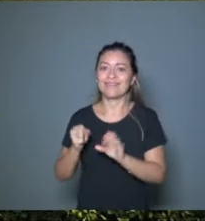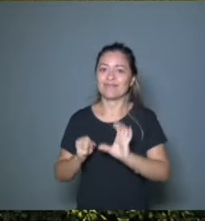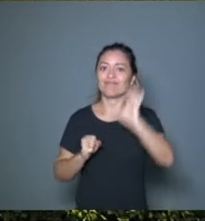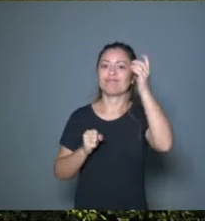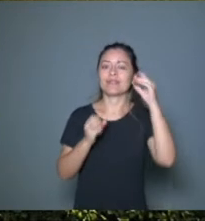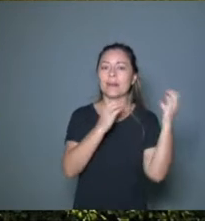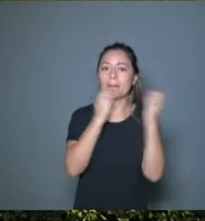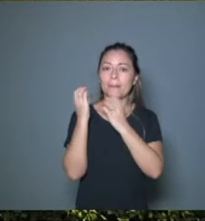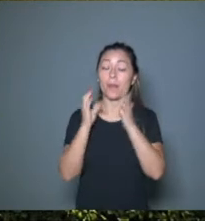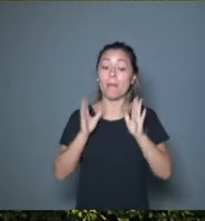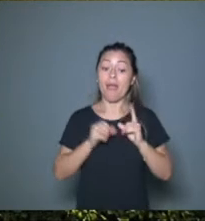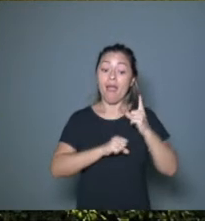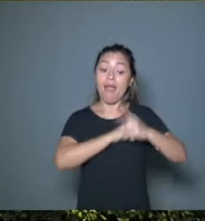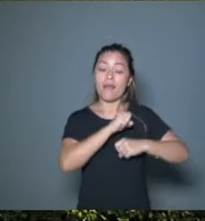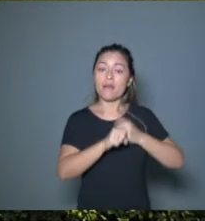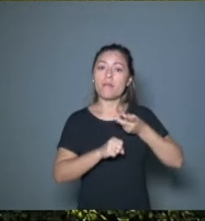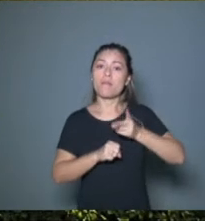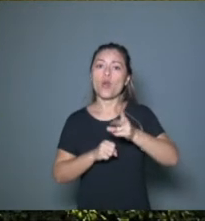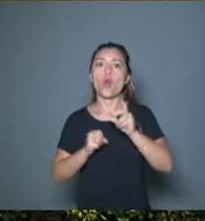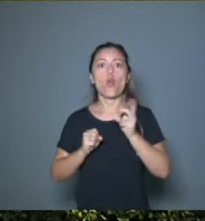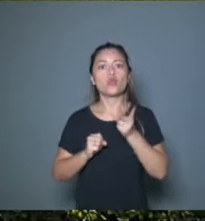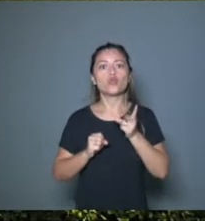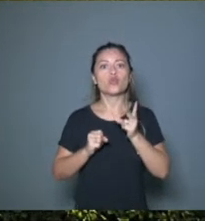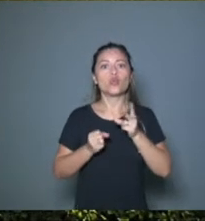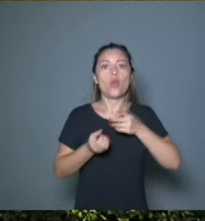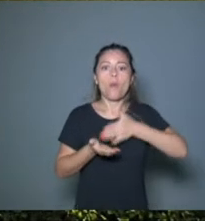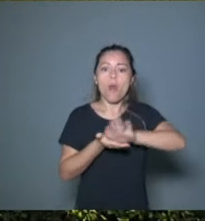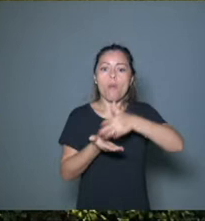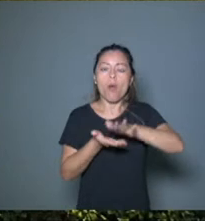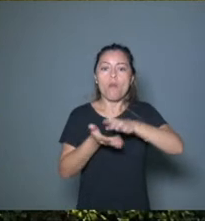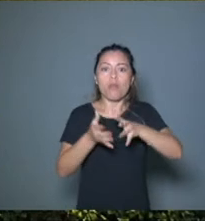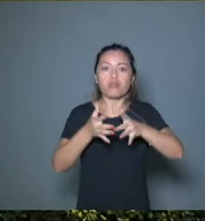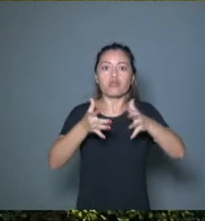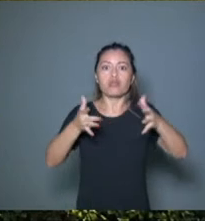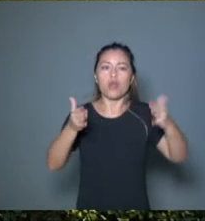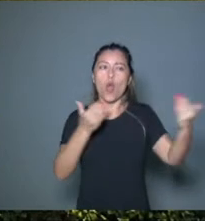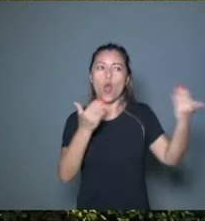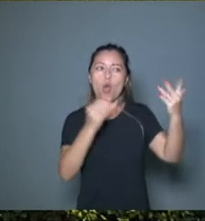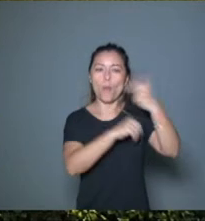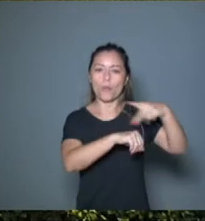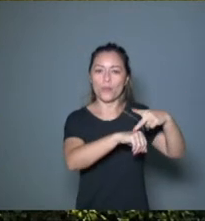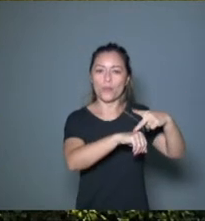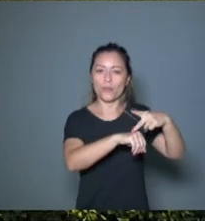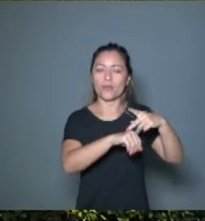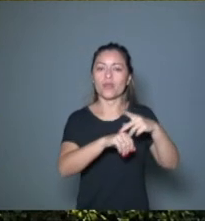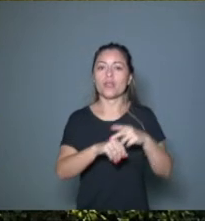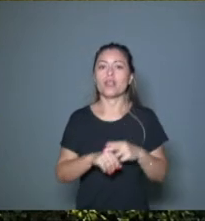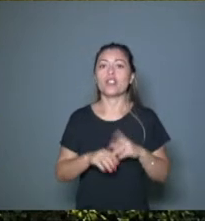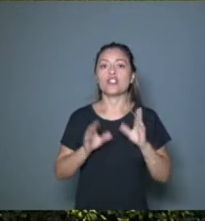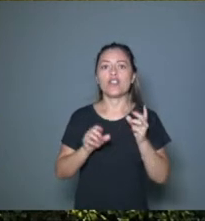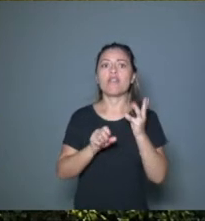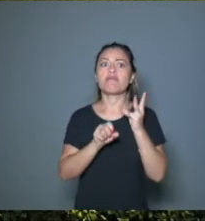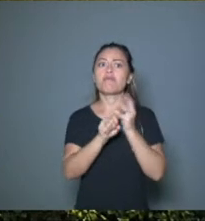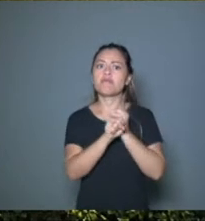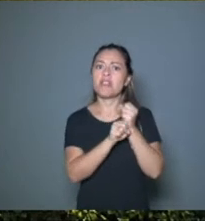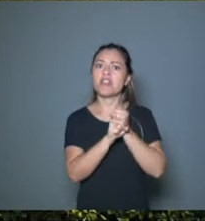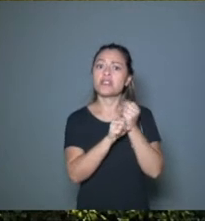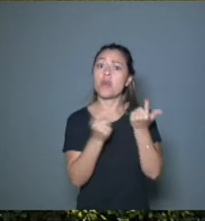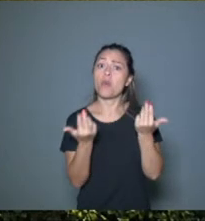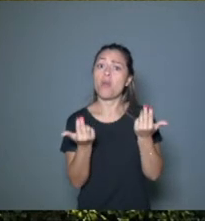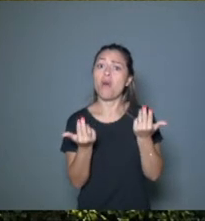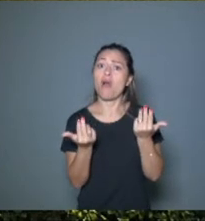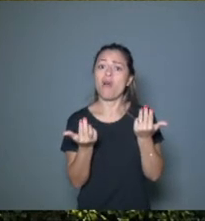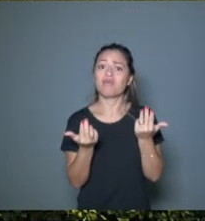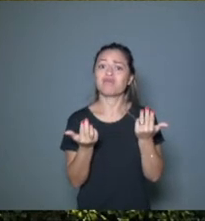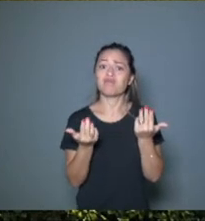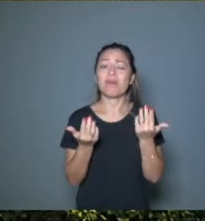Our important corn production in Brazil is in second seasons. But we had 3 or 4 years actually in a